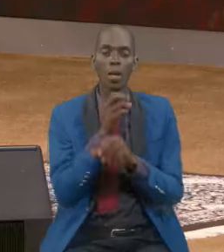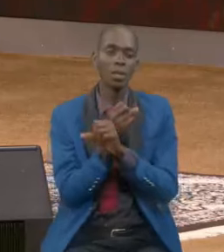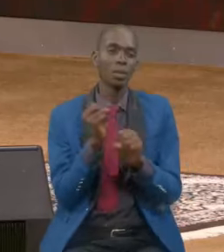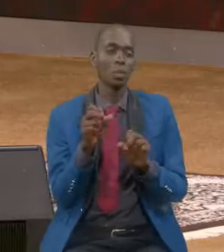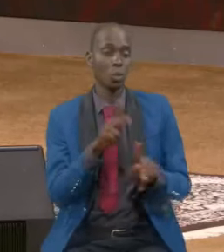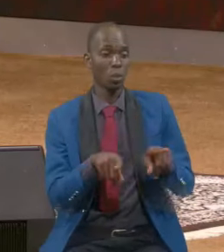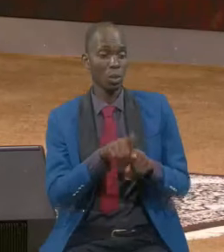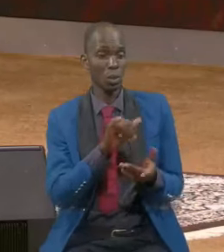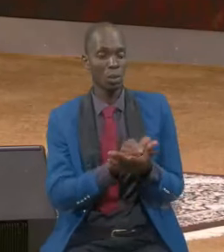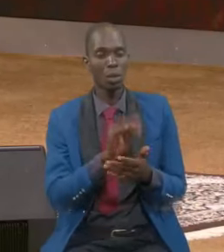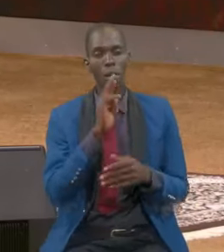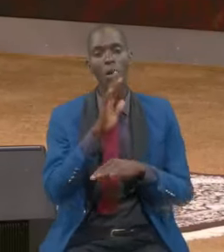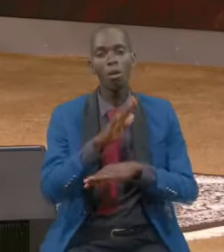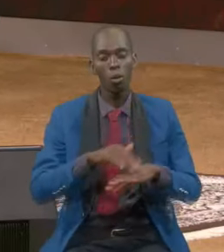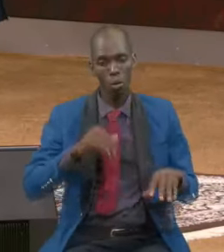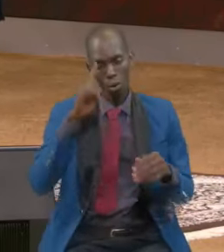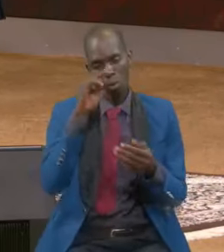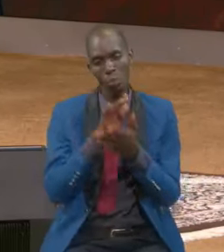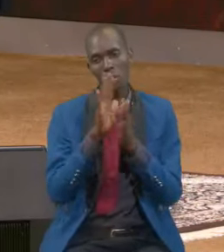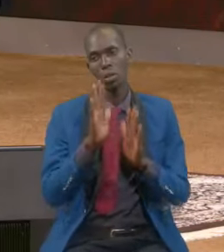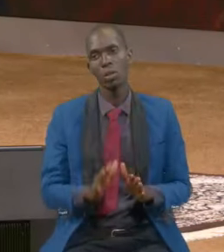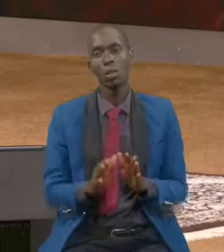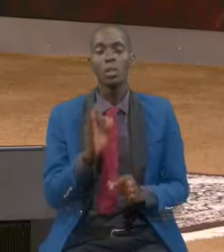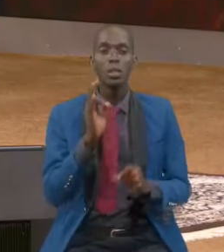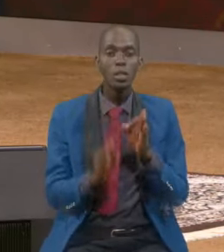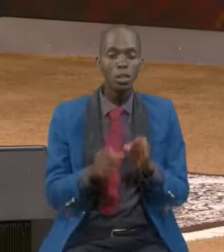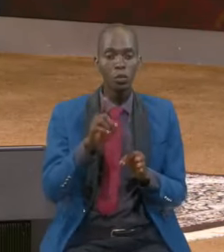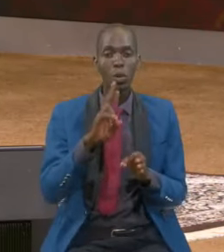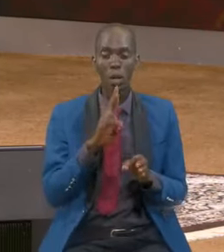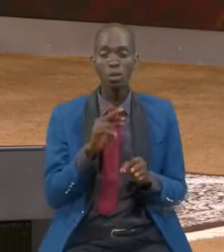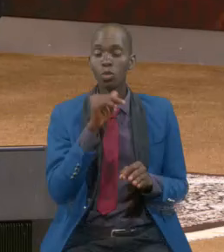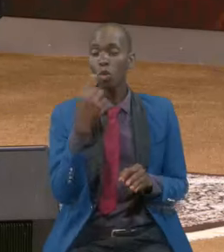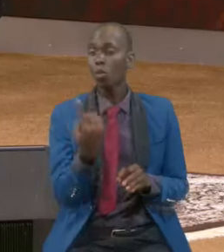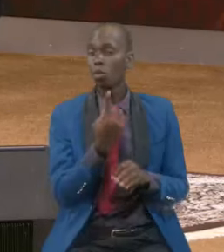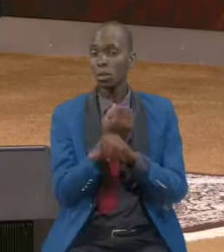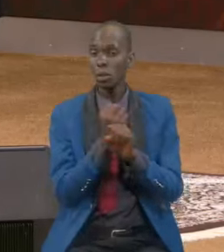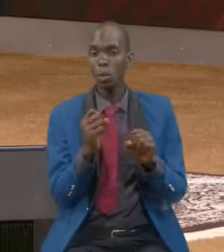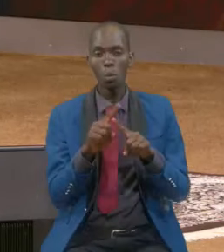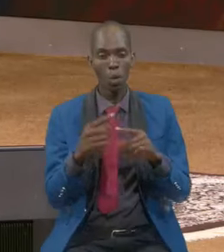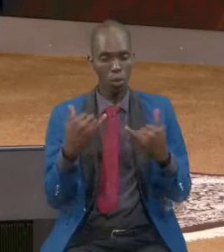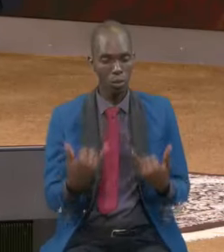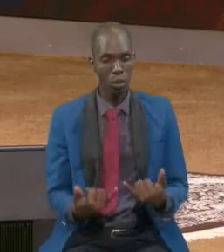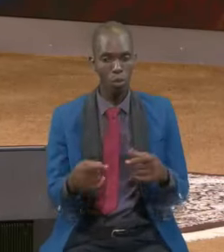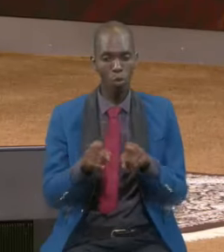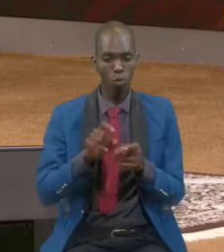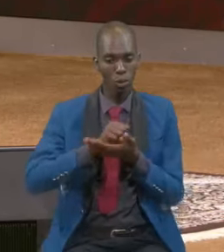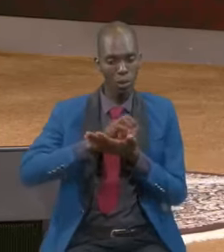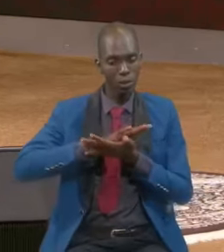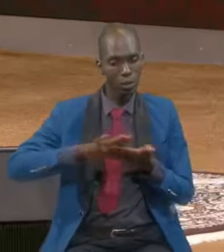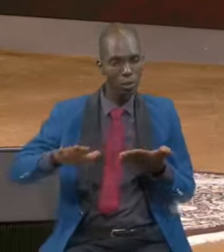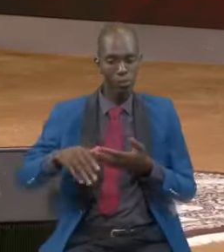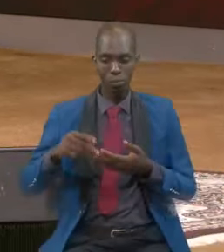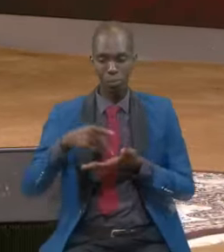Maybe you've gone forward beyond salvation. You're sanctified. You're purified. Your heart is purged and